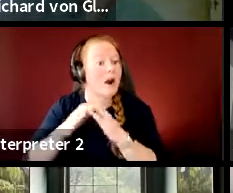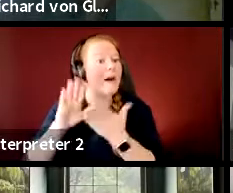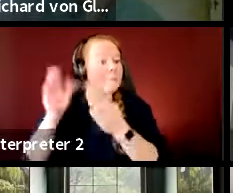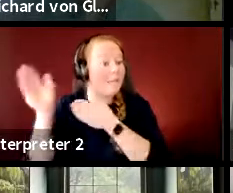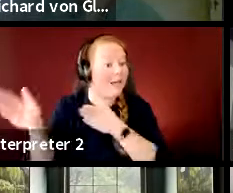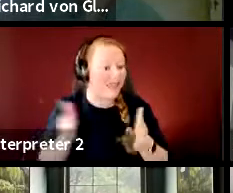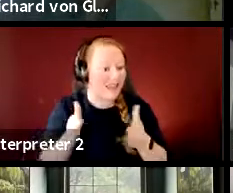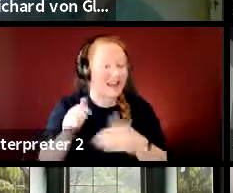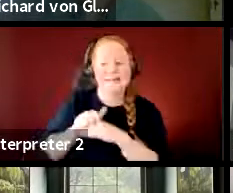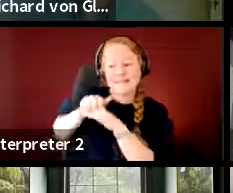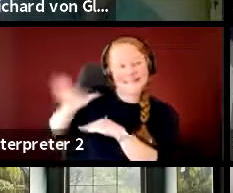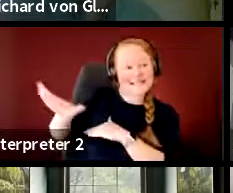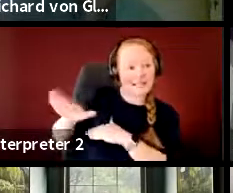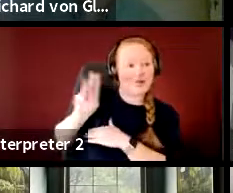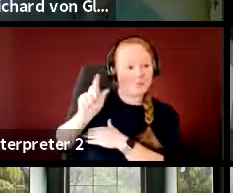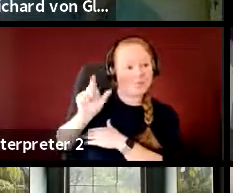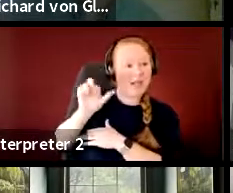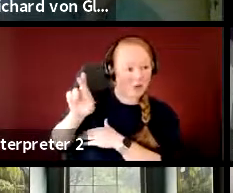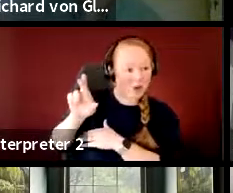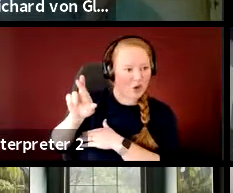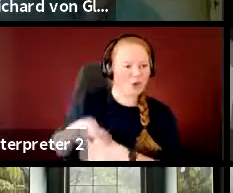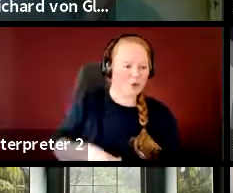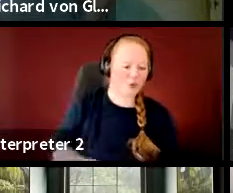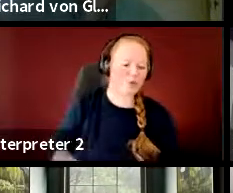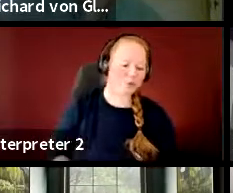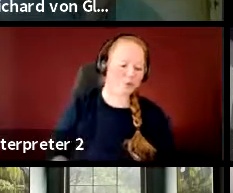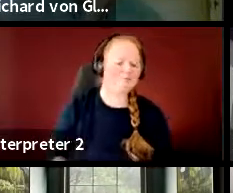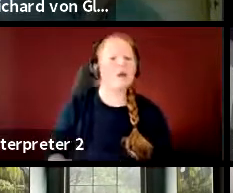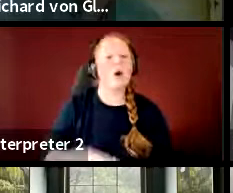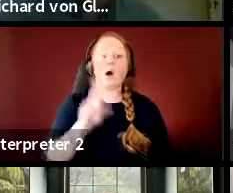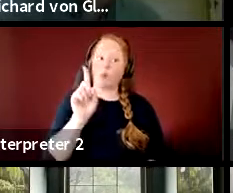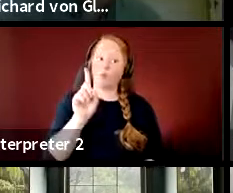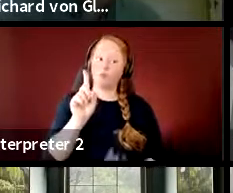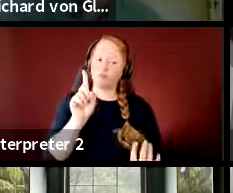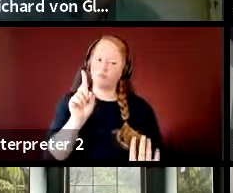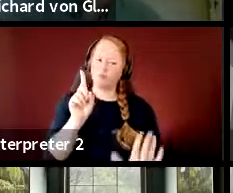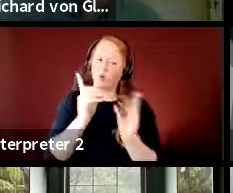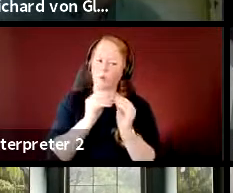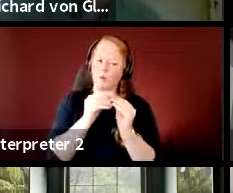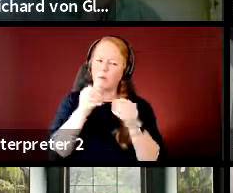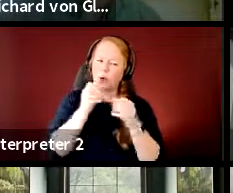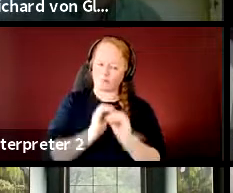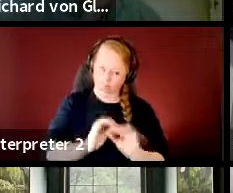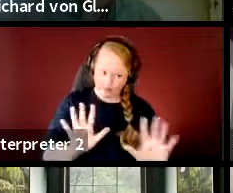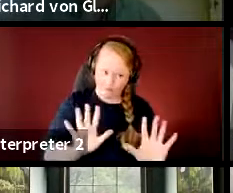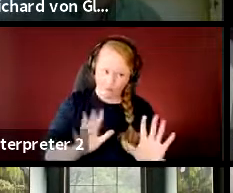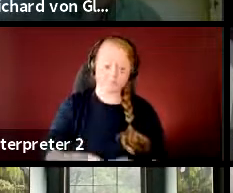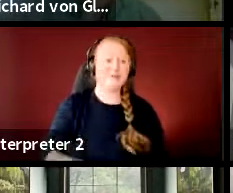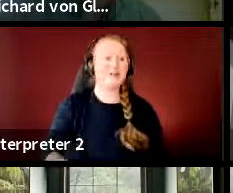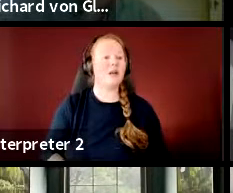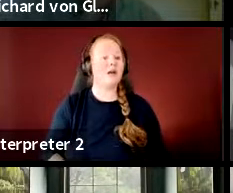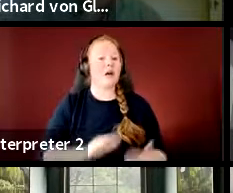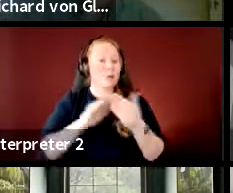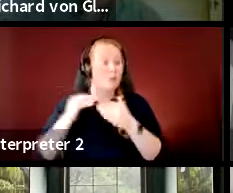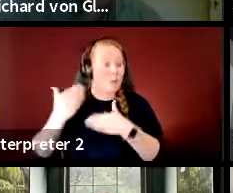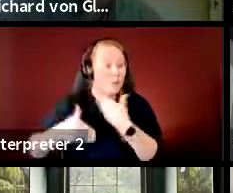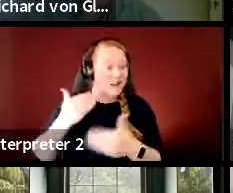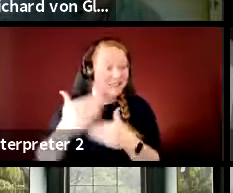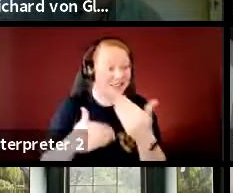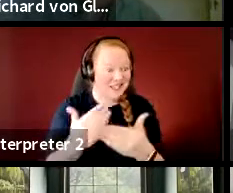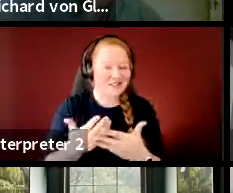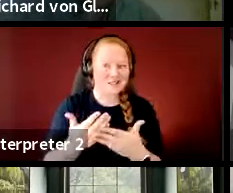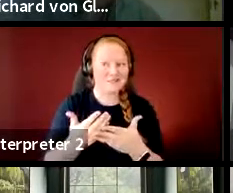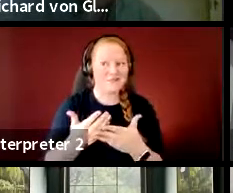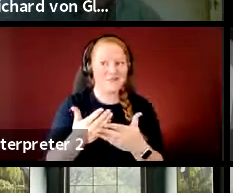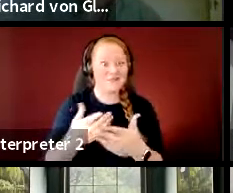Advisory Board. And one last quick clarification. The community input process we've gone through to this point has